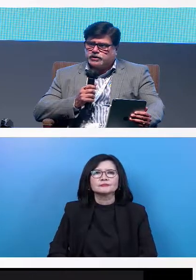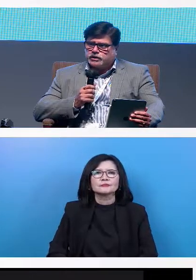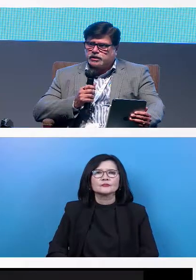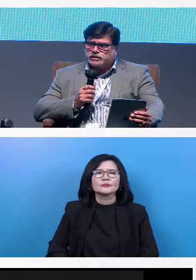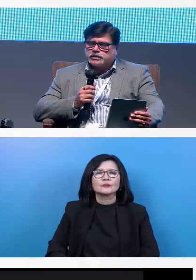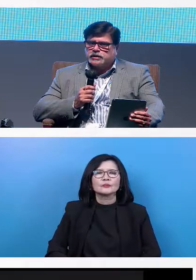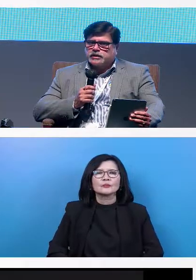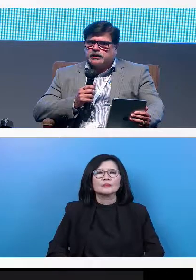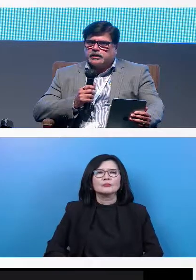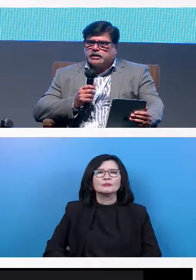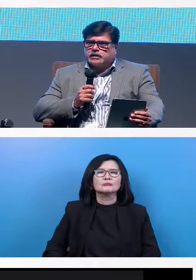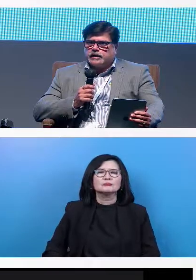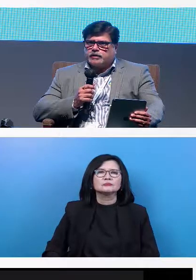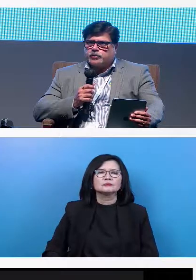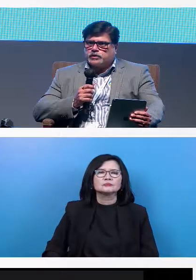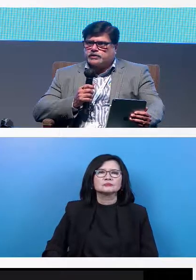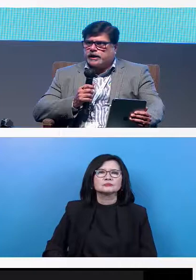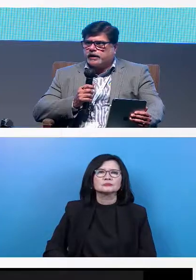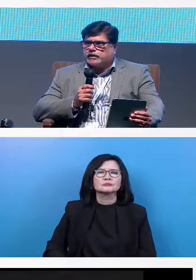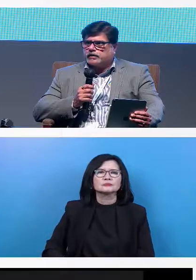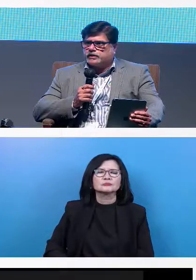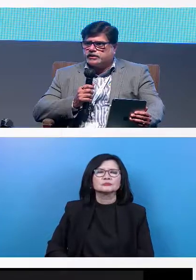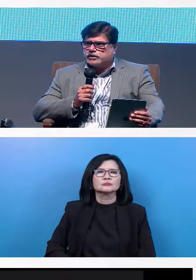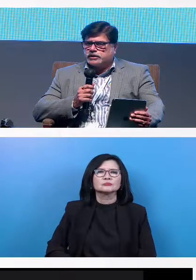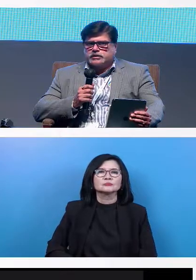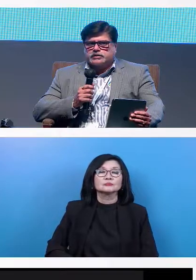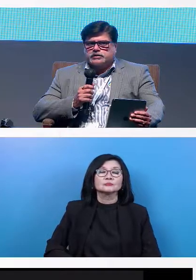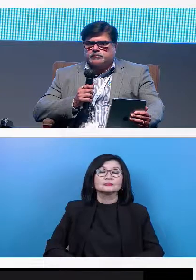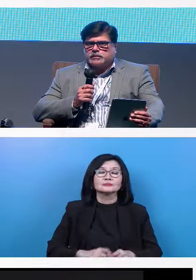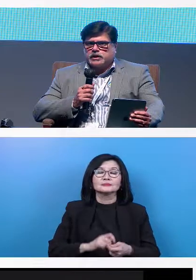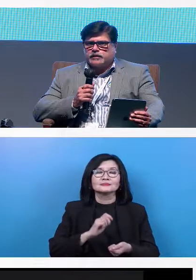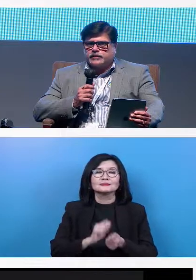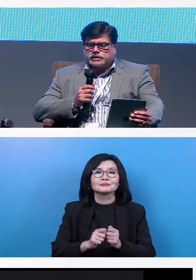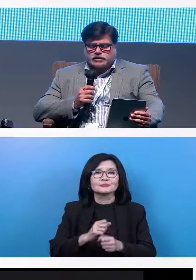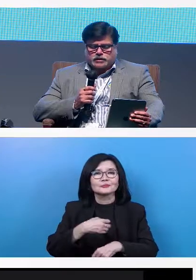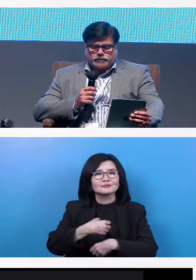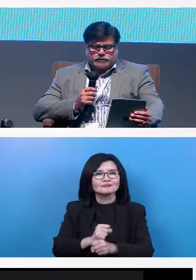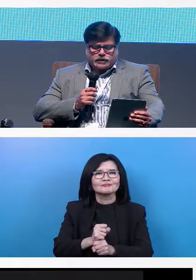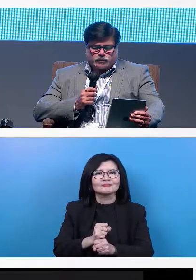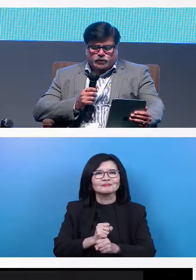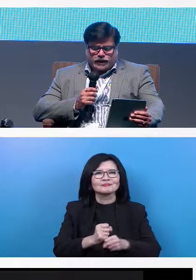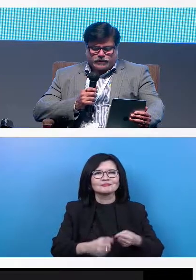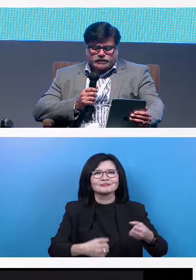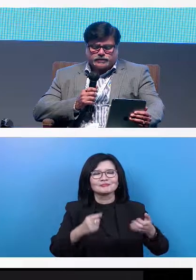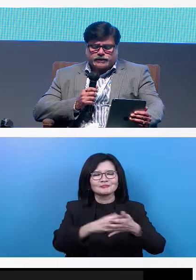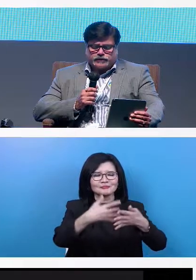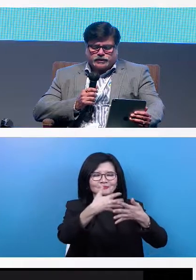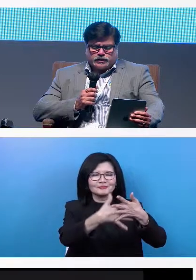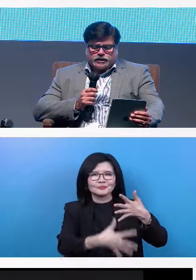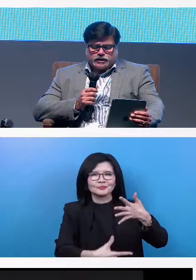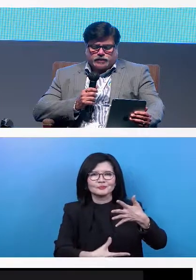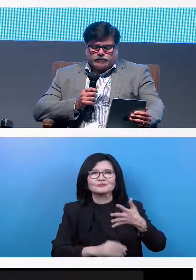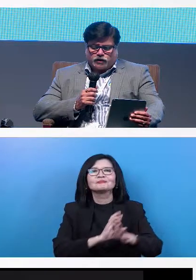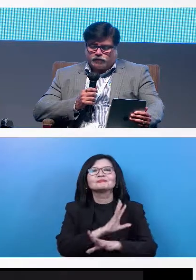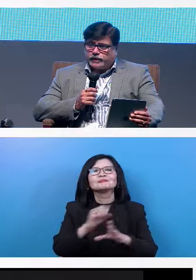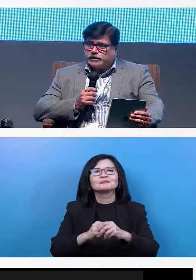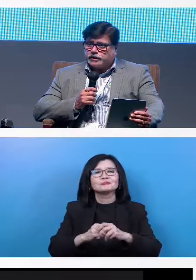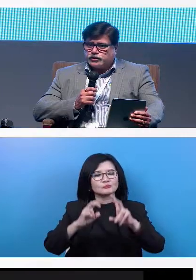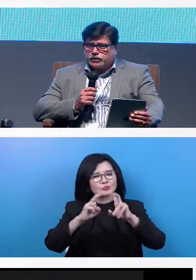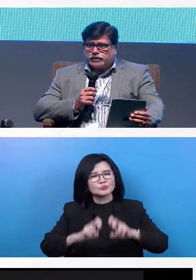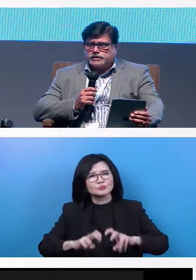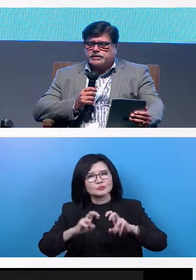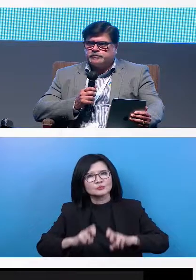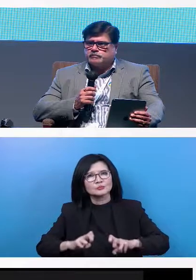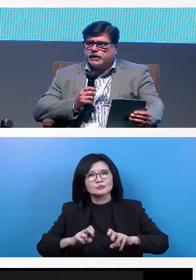and structures that pulls together researchers, infrastructure providers,